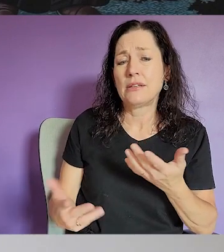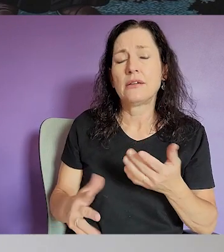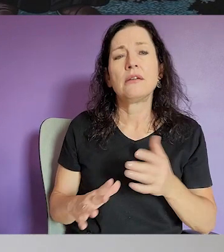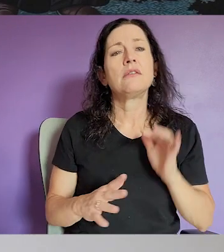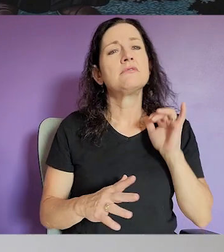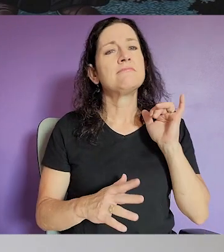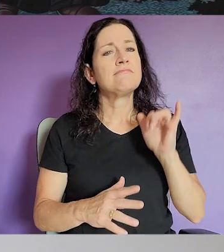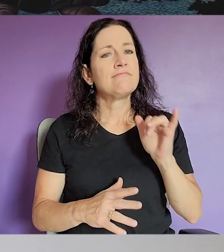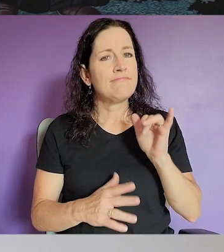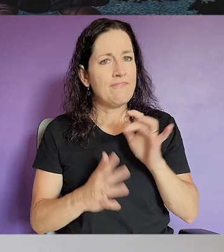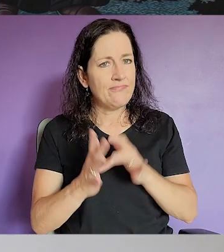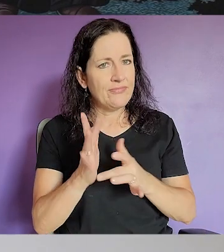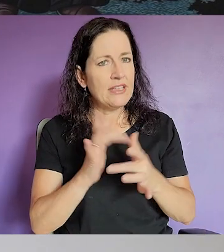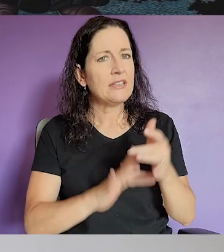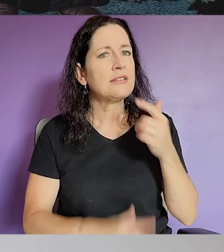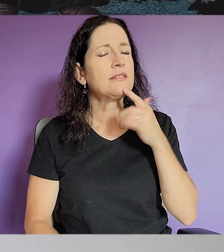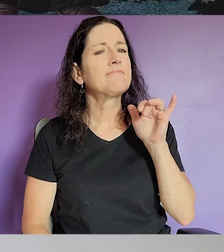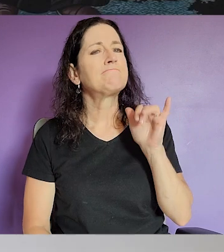And Jesus says,